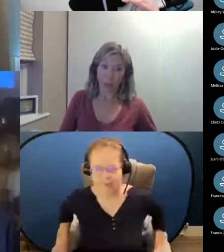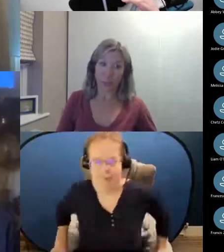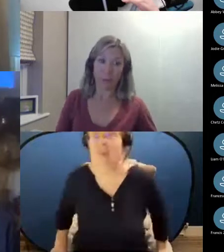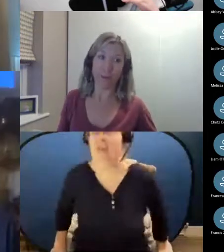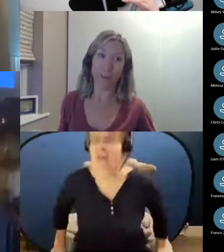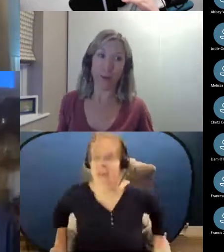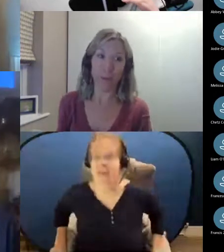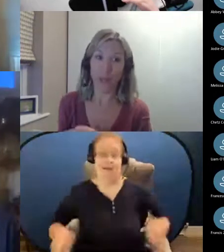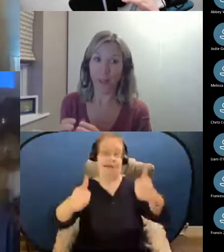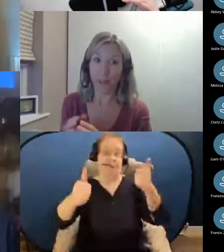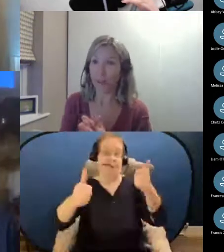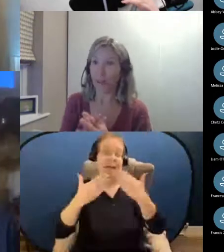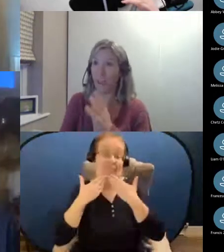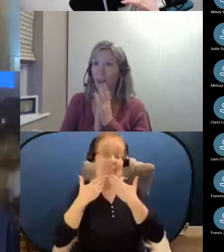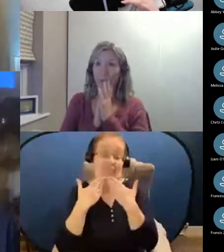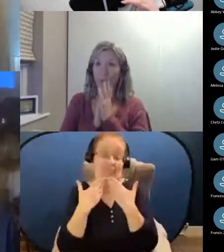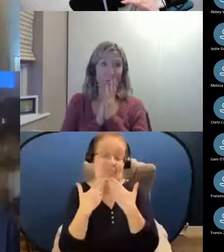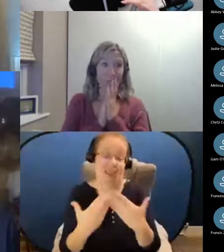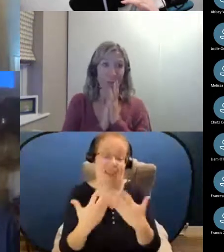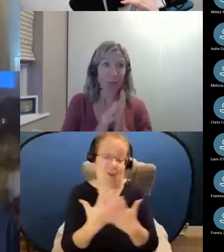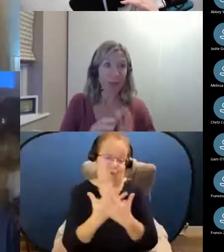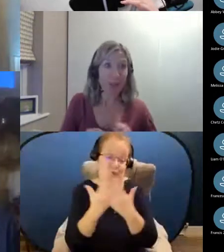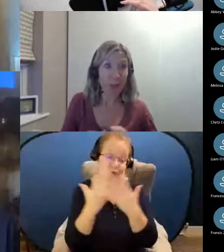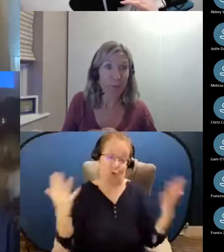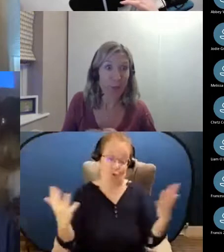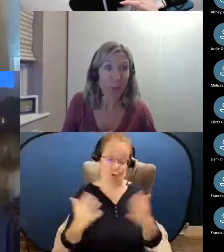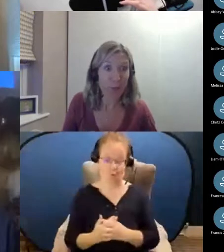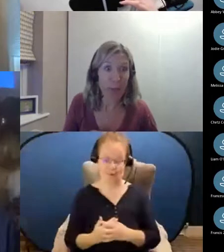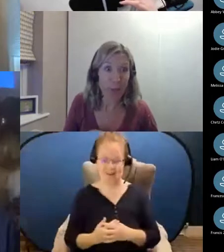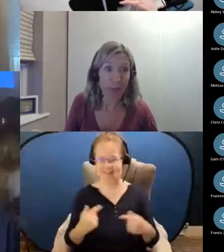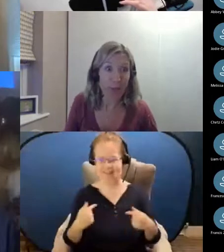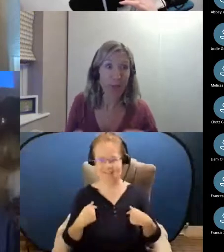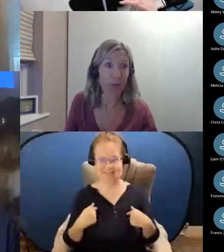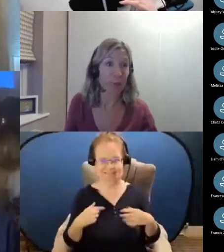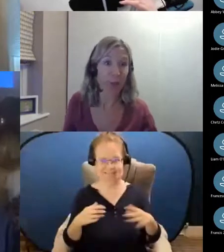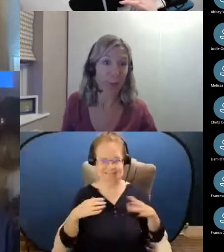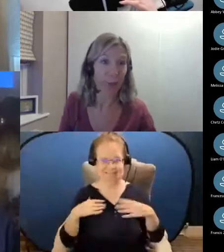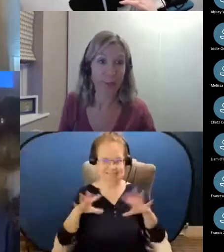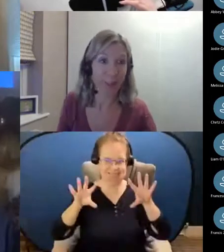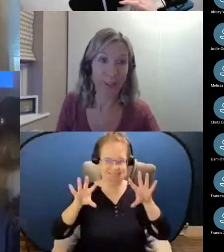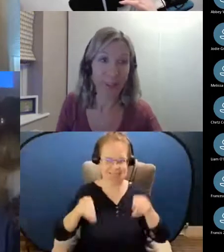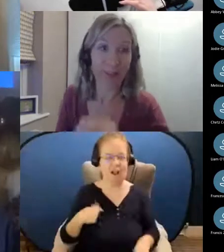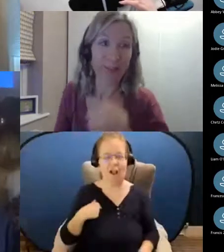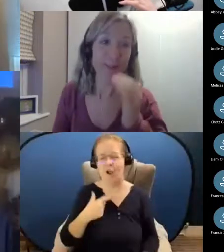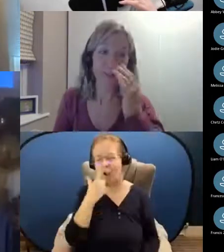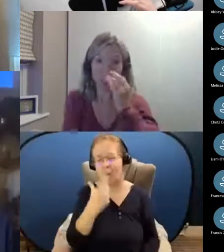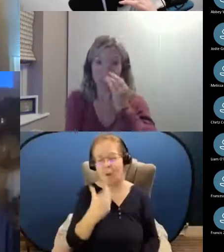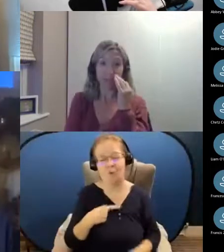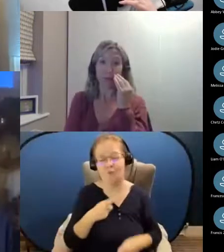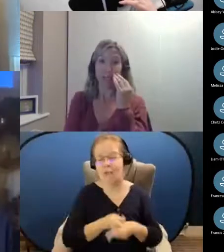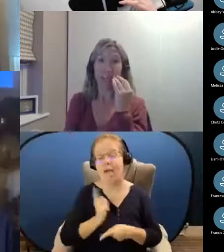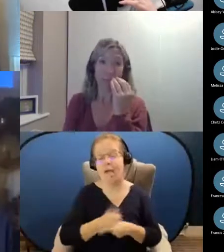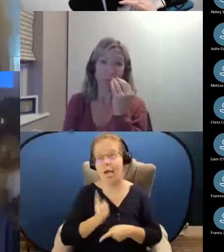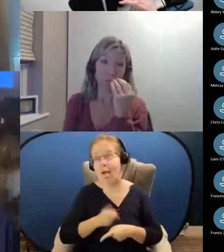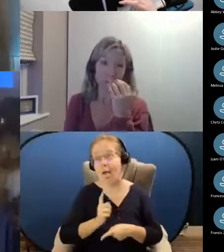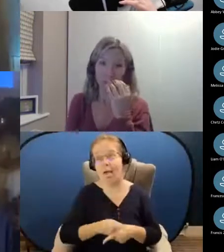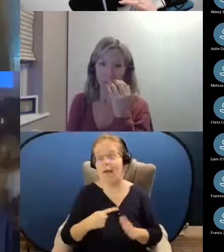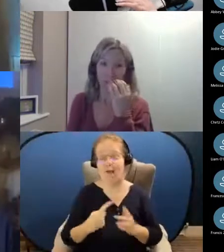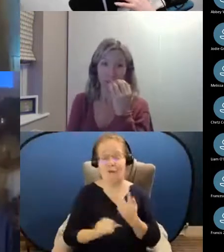Brilliant. Thank you so much. Right, I suppose we better wrap up. I could talk for another hour on this. It's